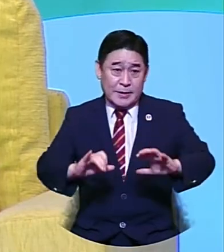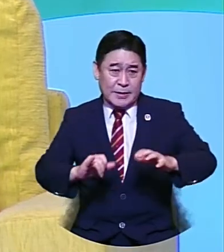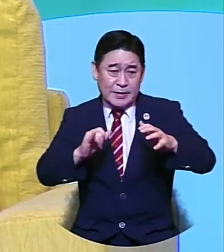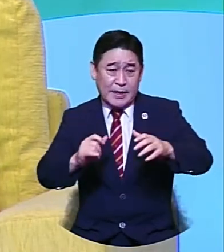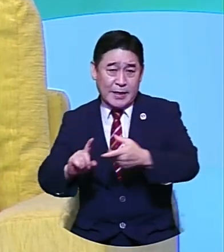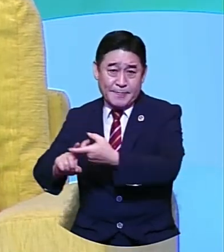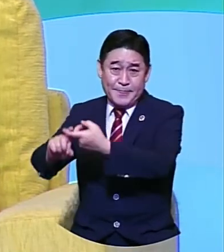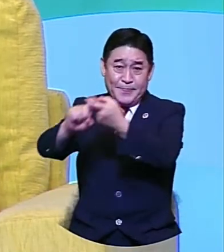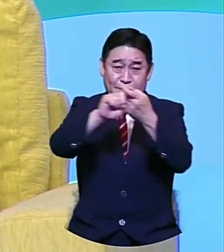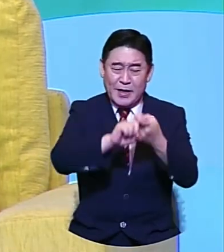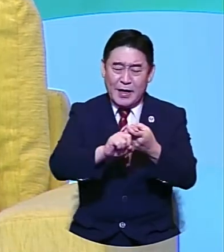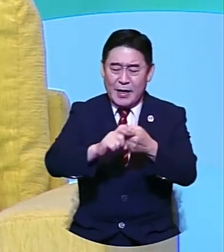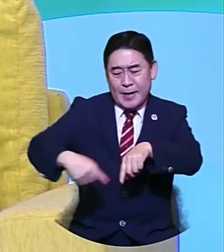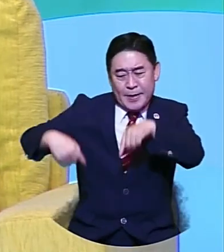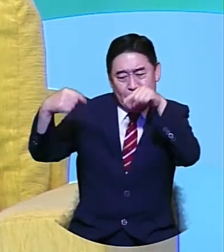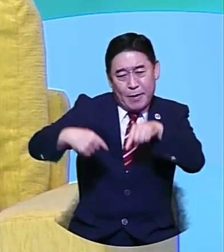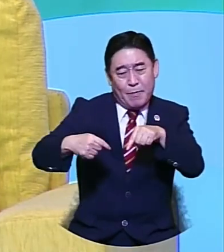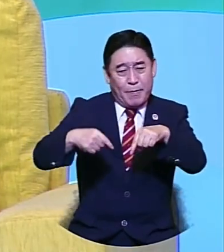required.